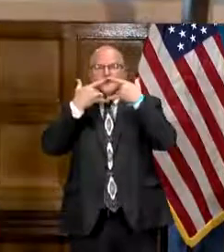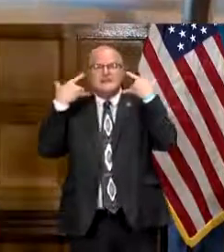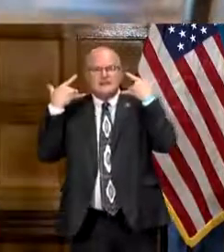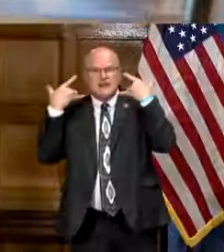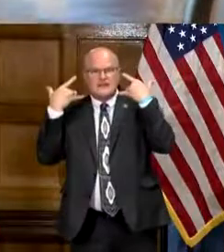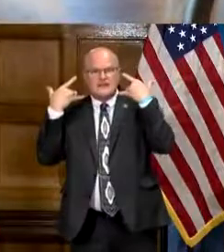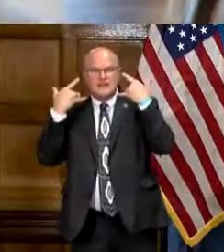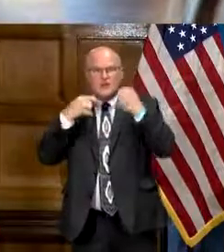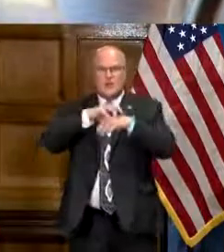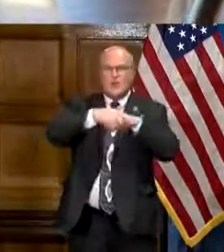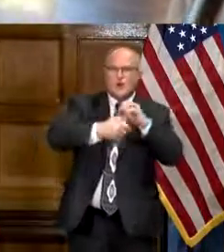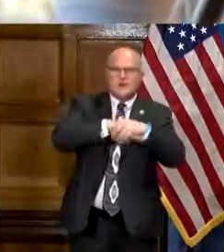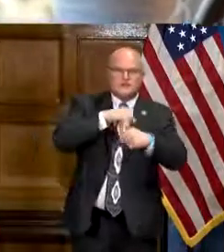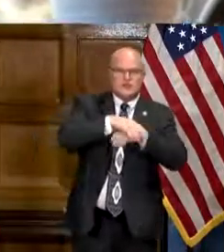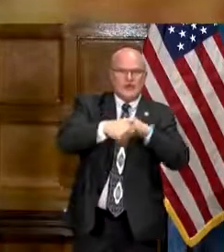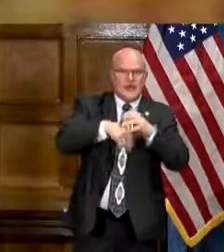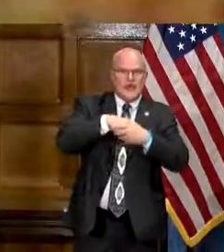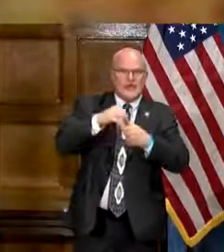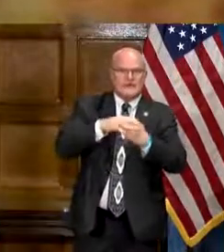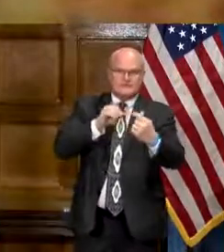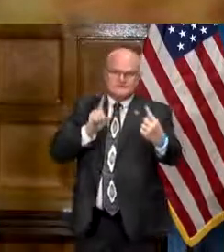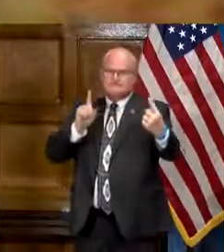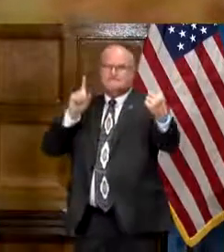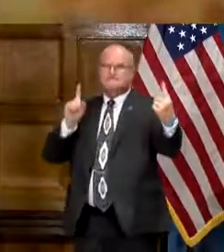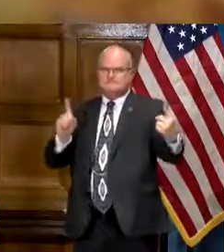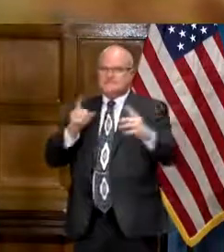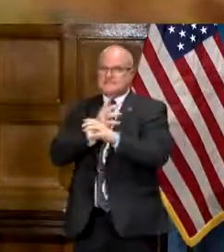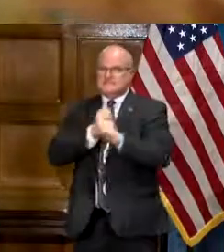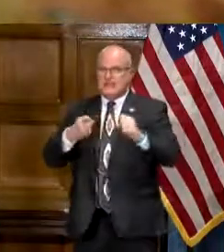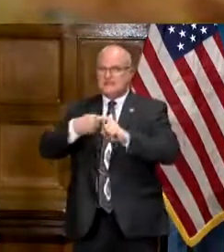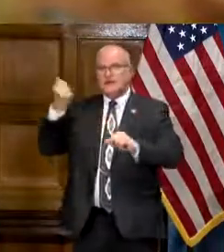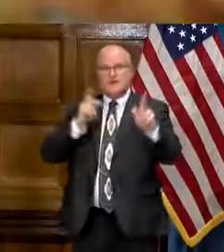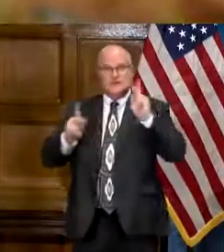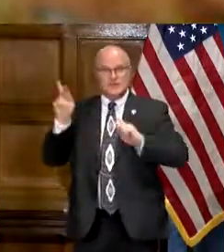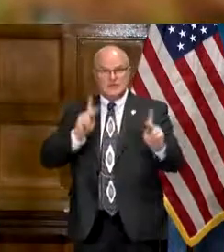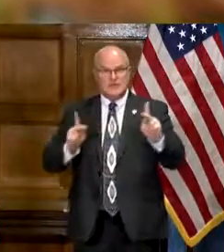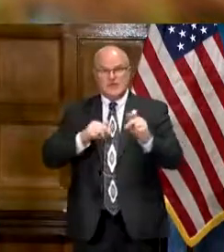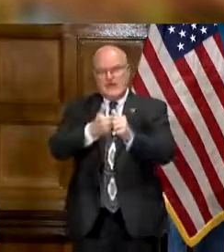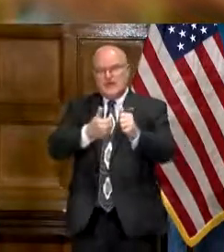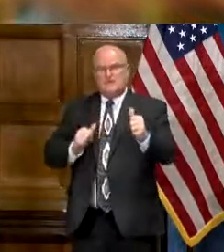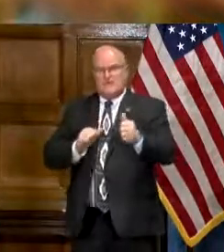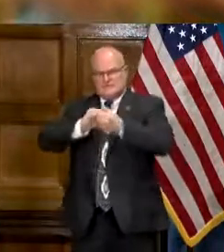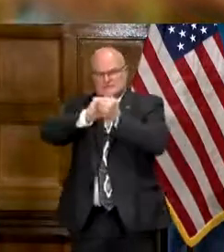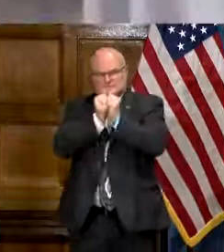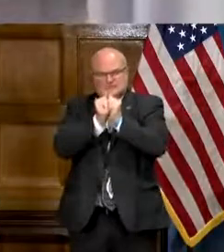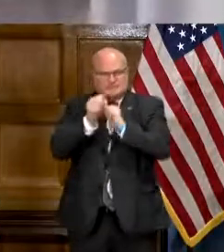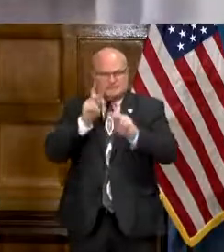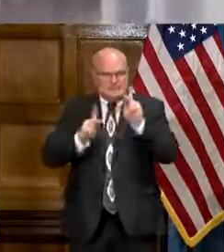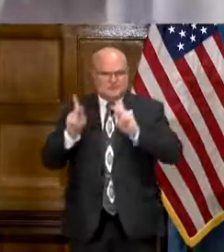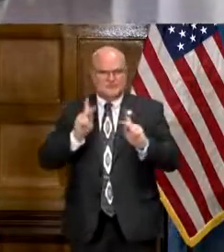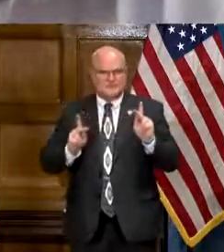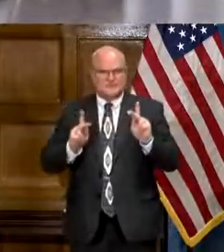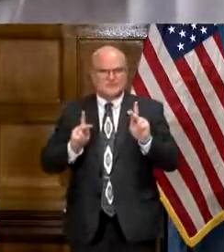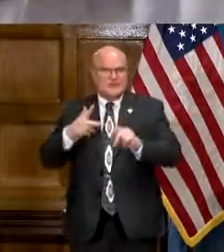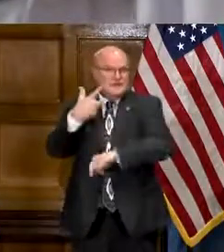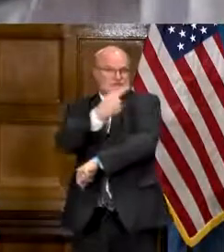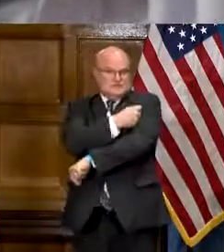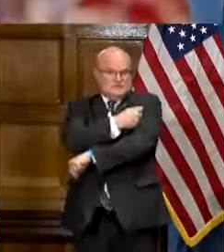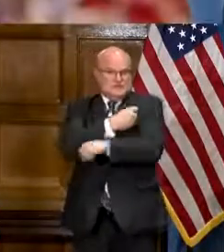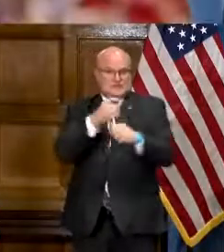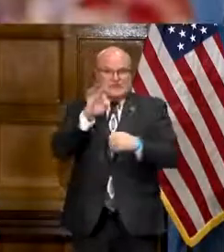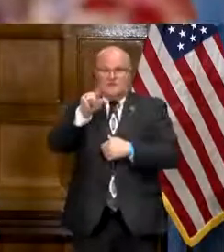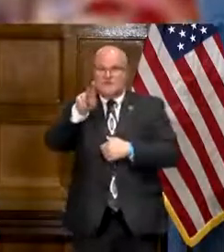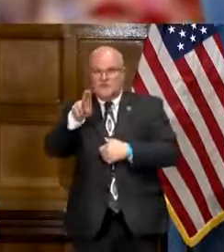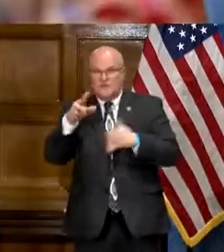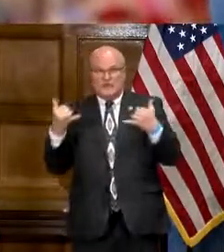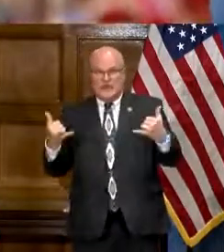covering, wash your hands, maintain a safe distance from others, and avoid crowded spaces. Get your flu shot now